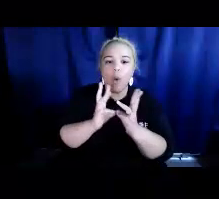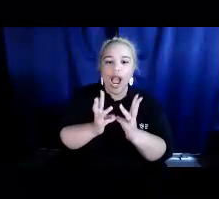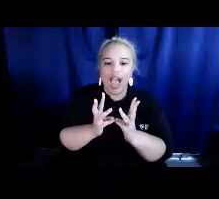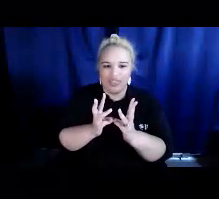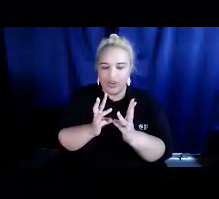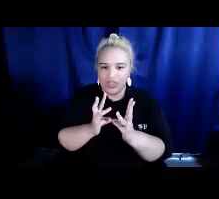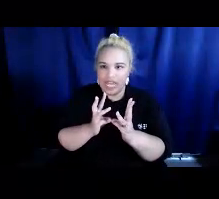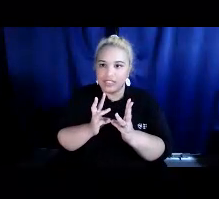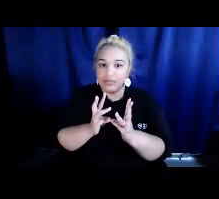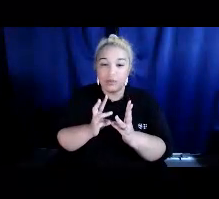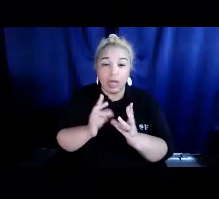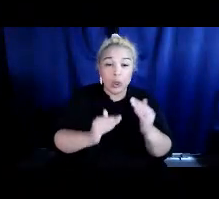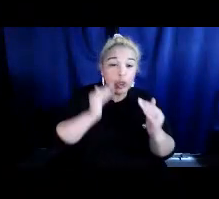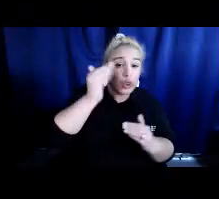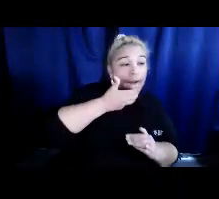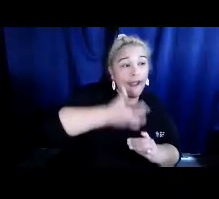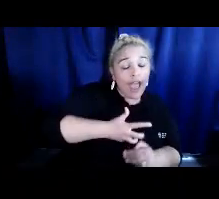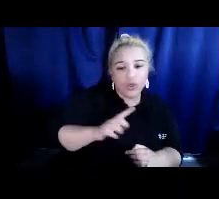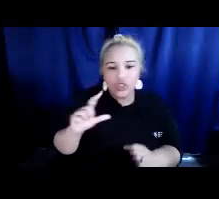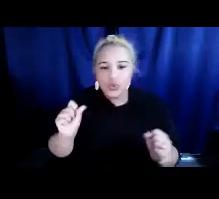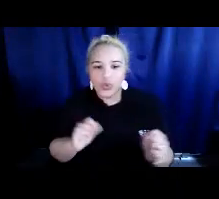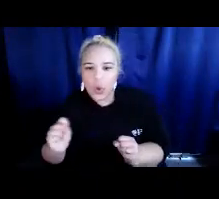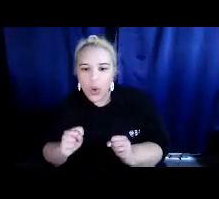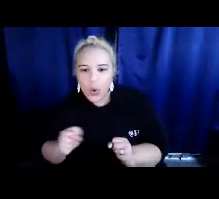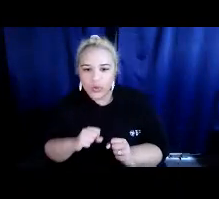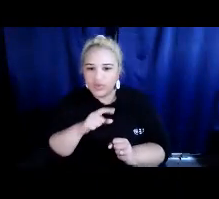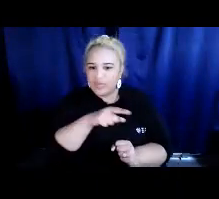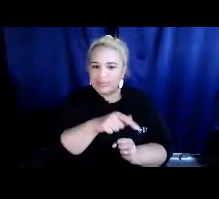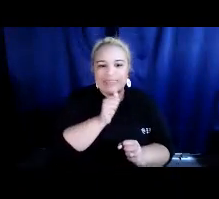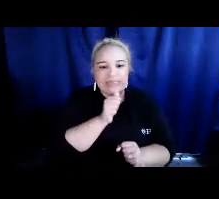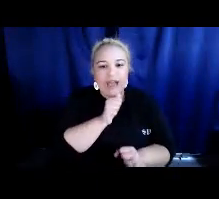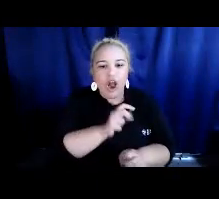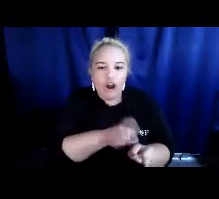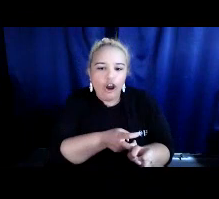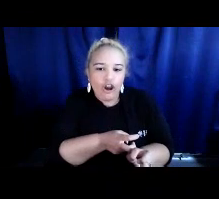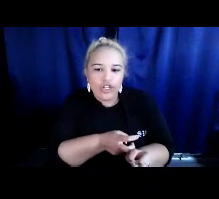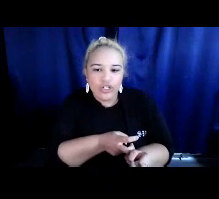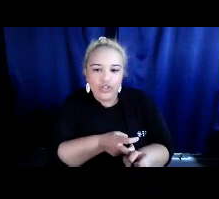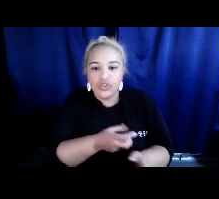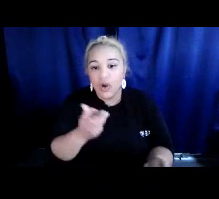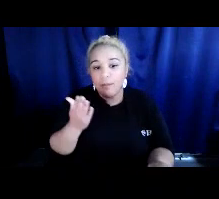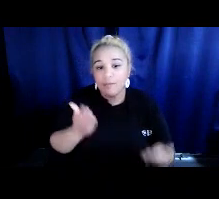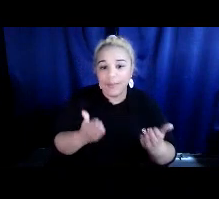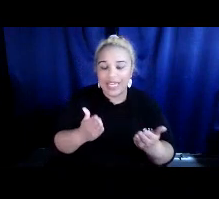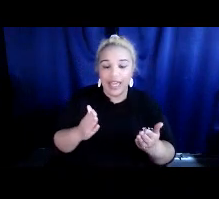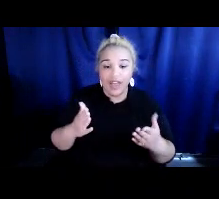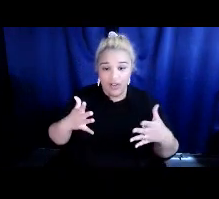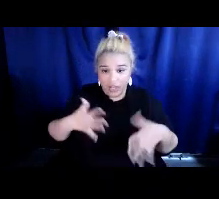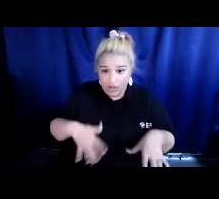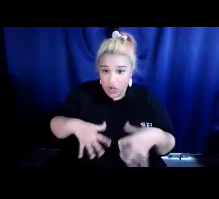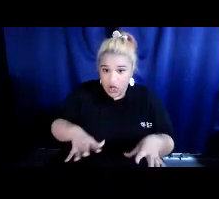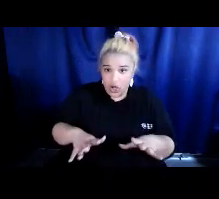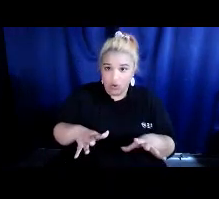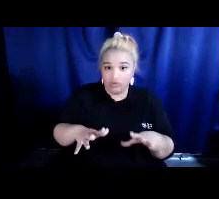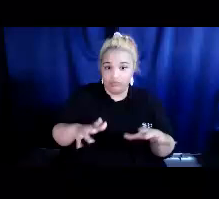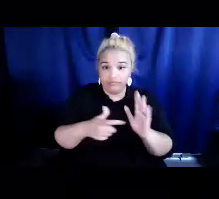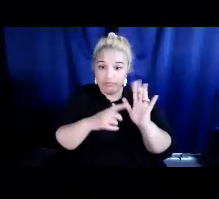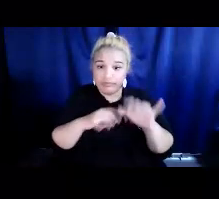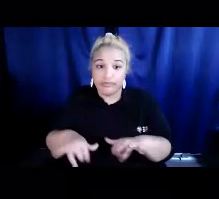noise sensitivity and how noise outside or inside the work environment can create barriers for individuals with